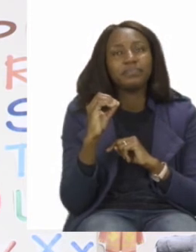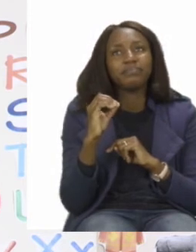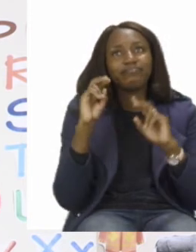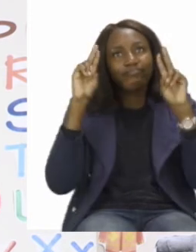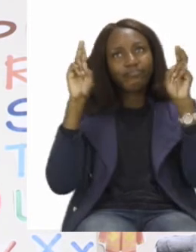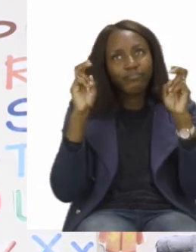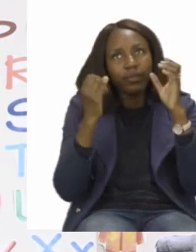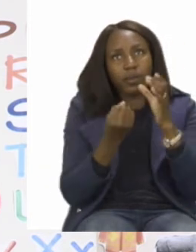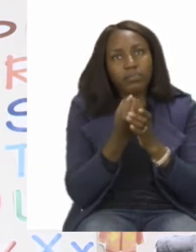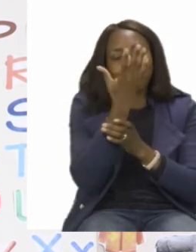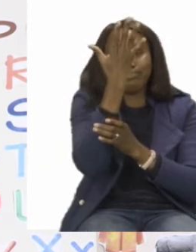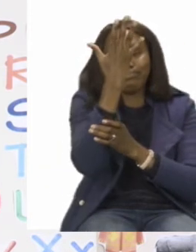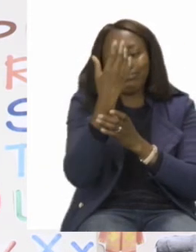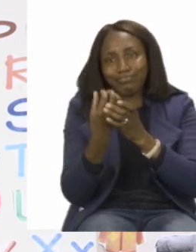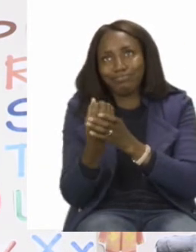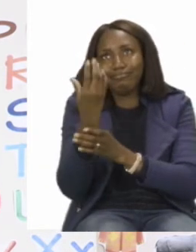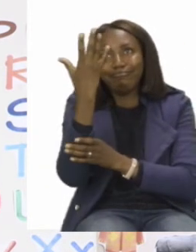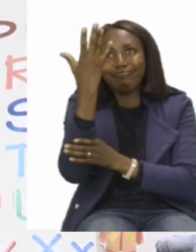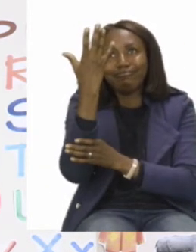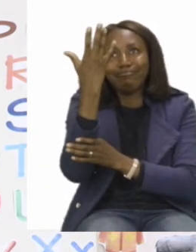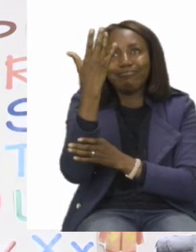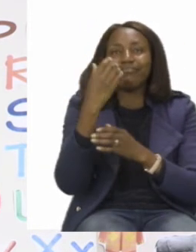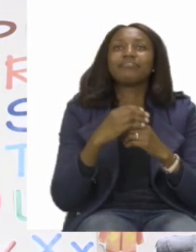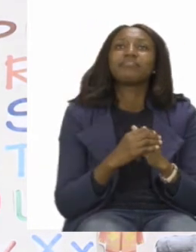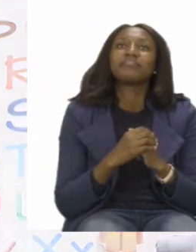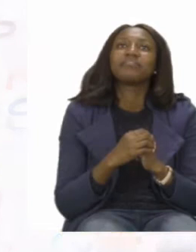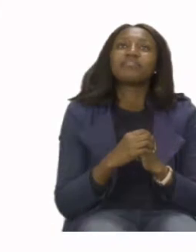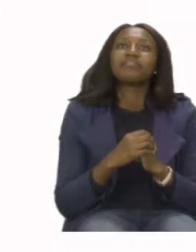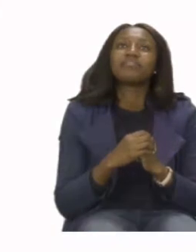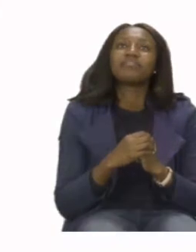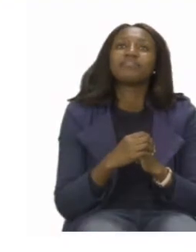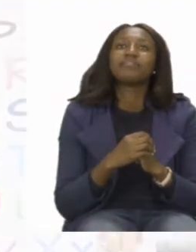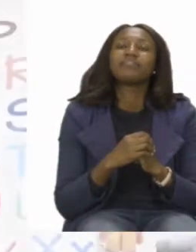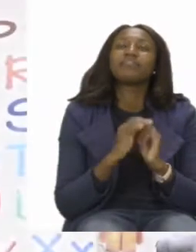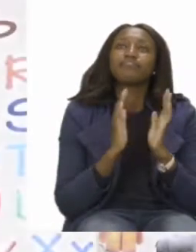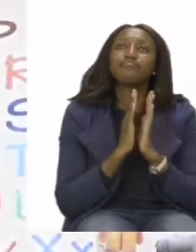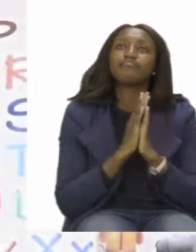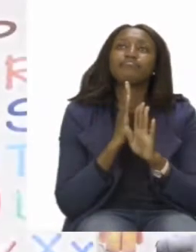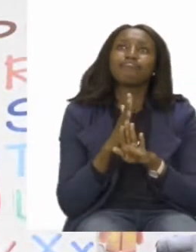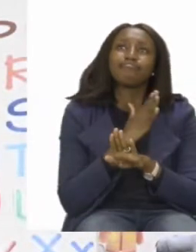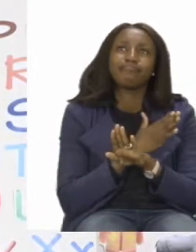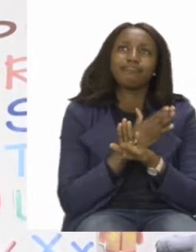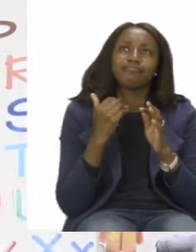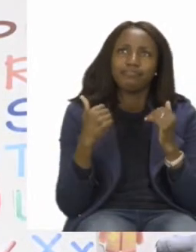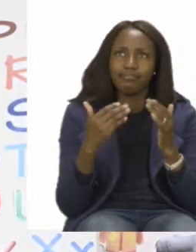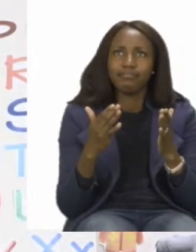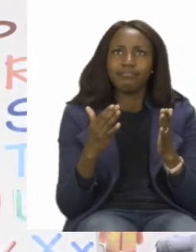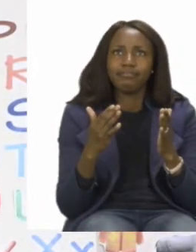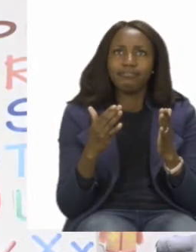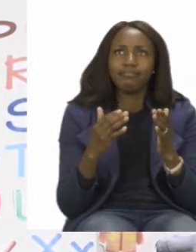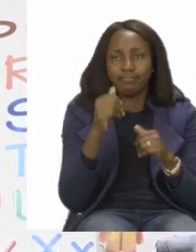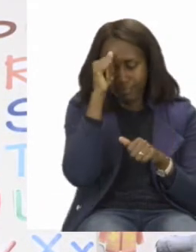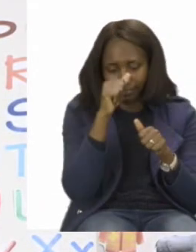theme this week is plants and growth. Now, before we get into any lessons,